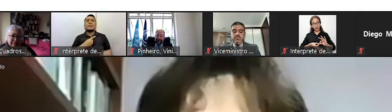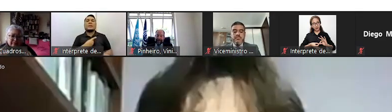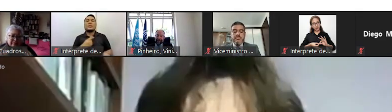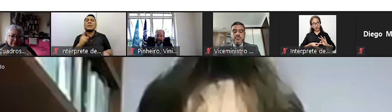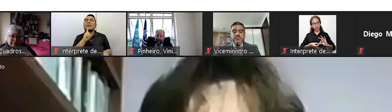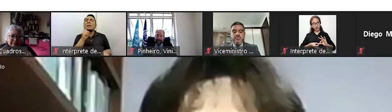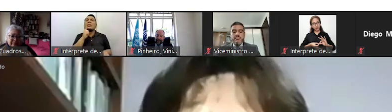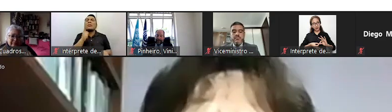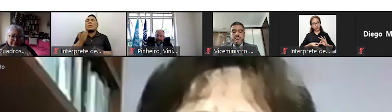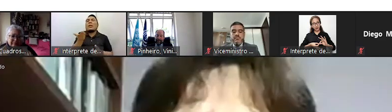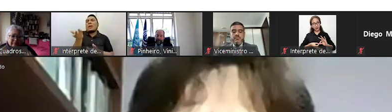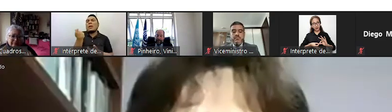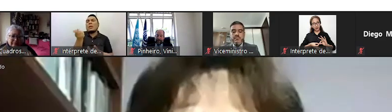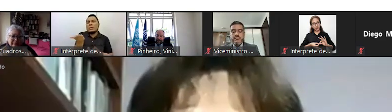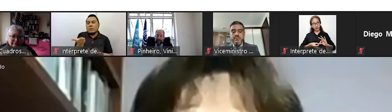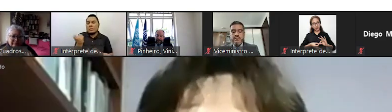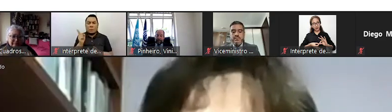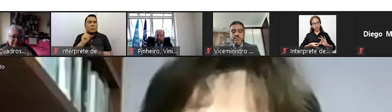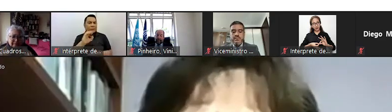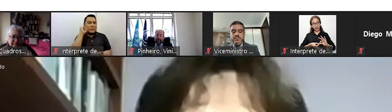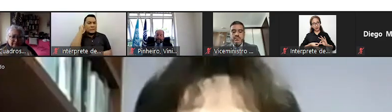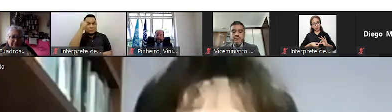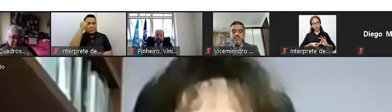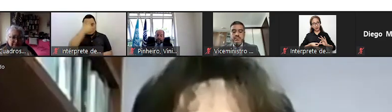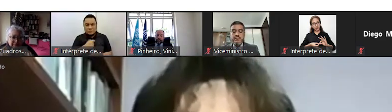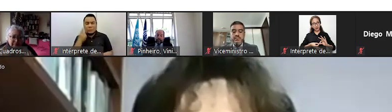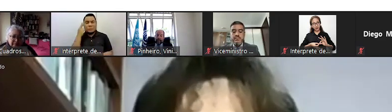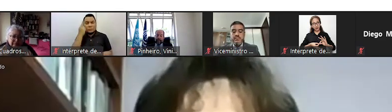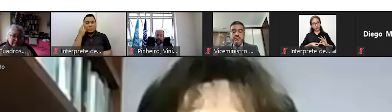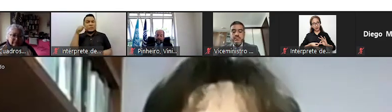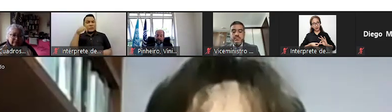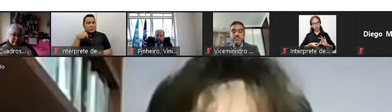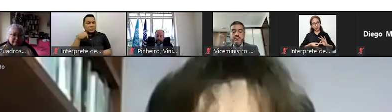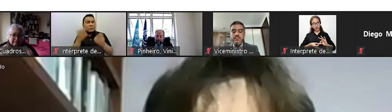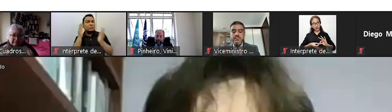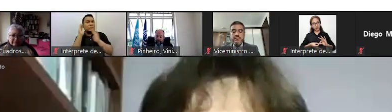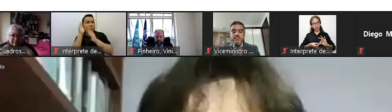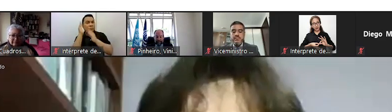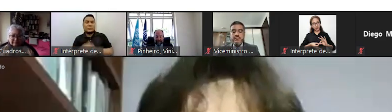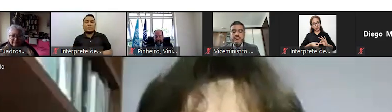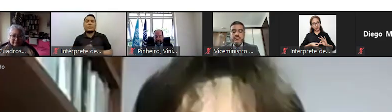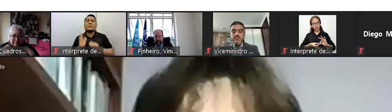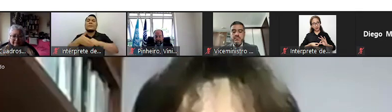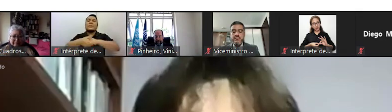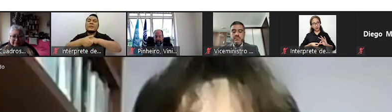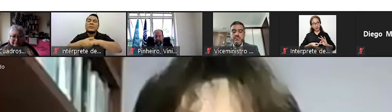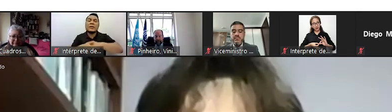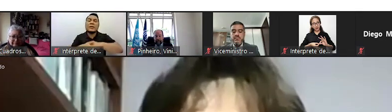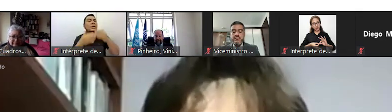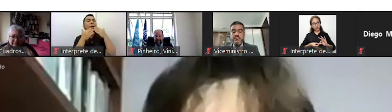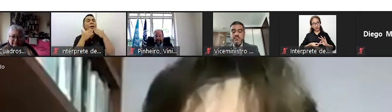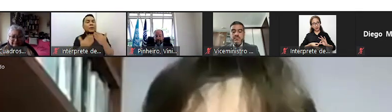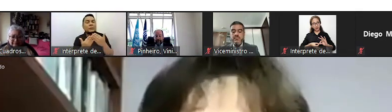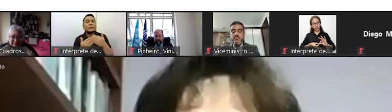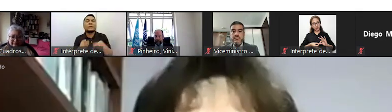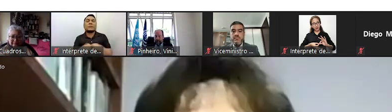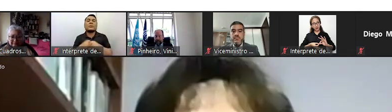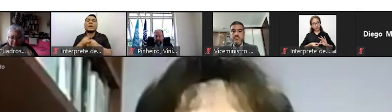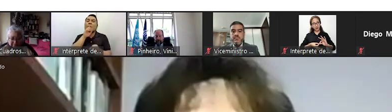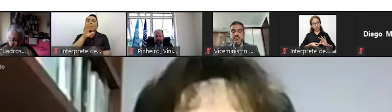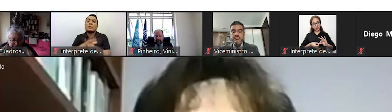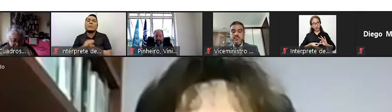this dignified worker which is not something that is a gift but it is a human right our